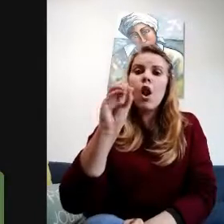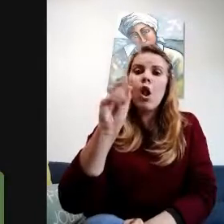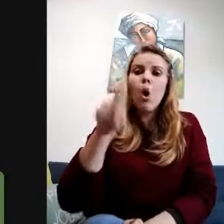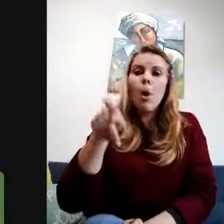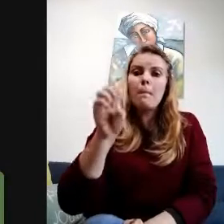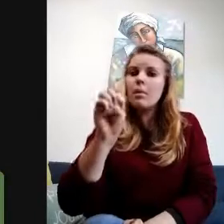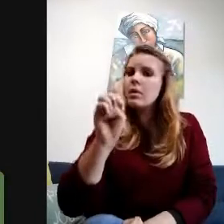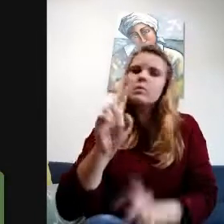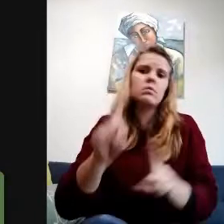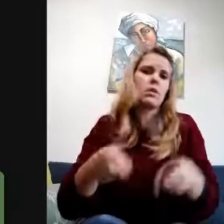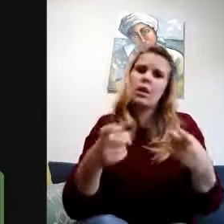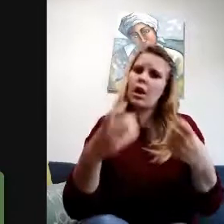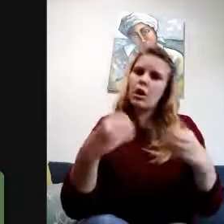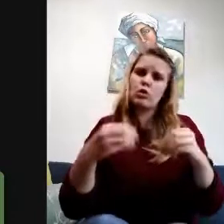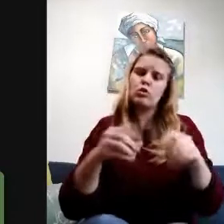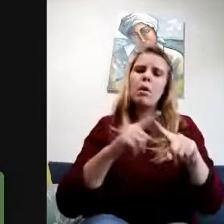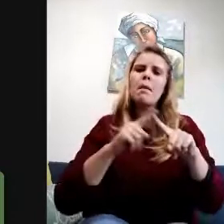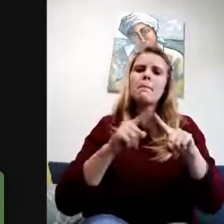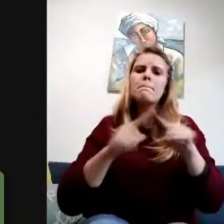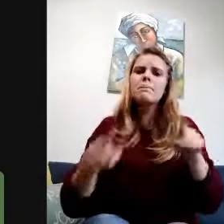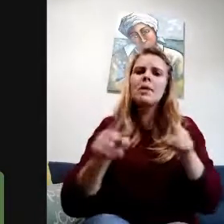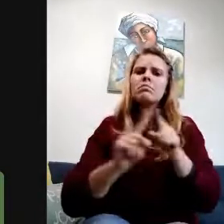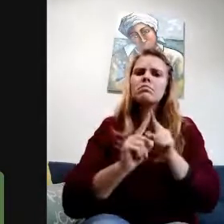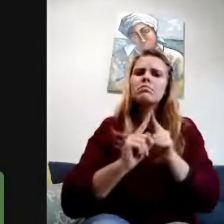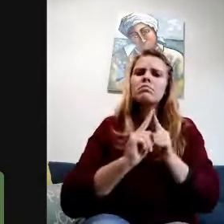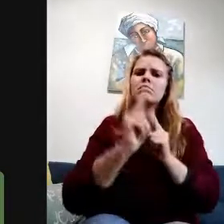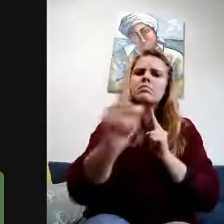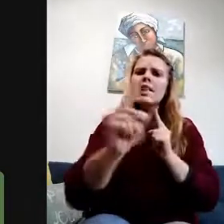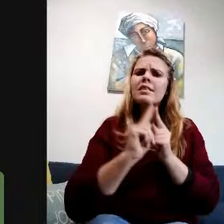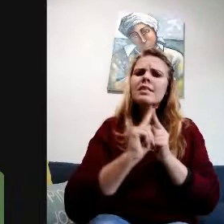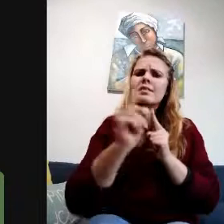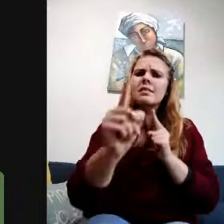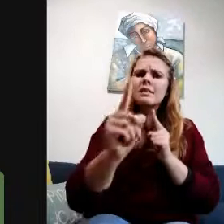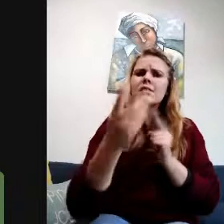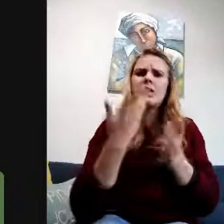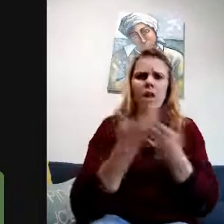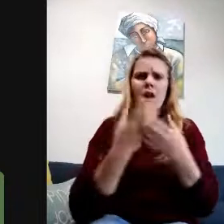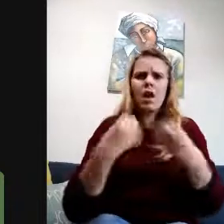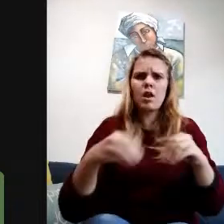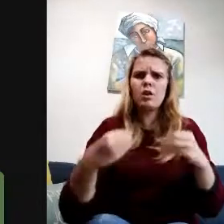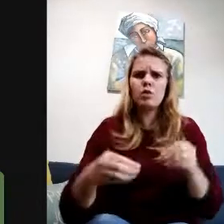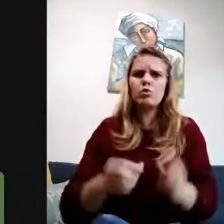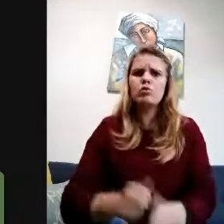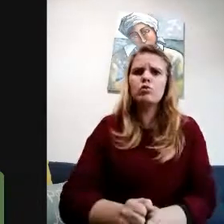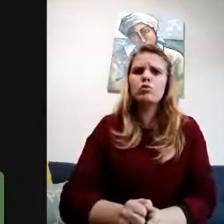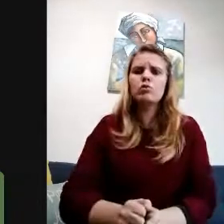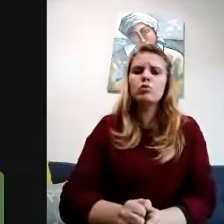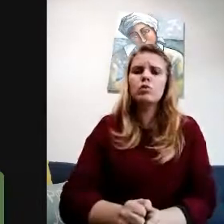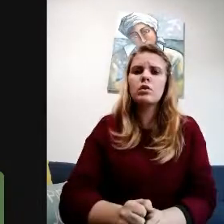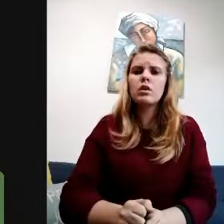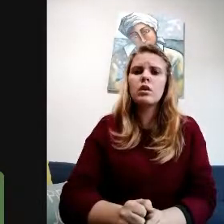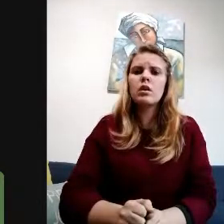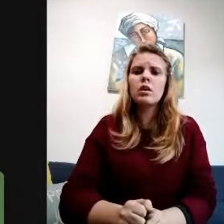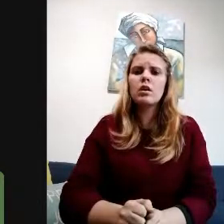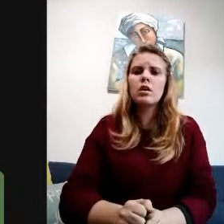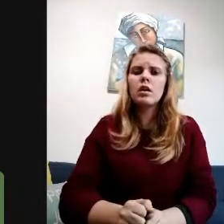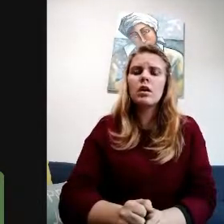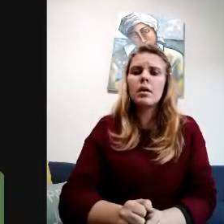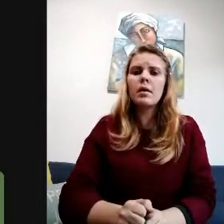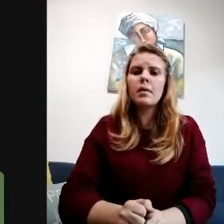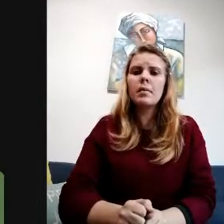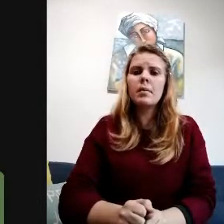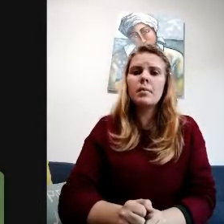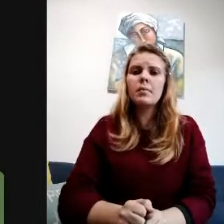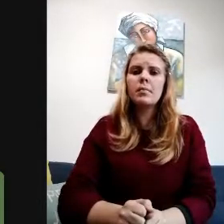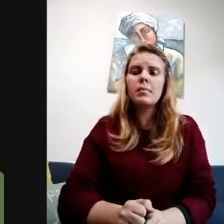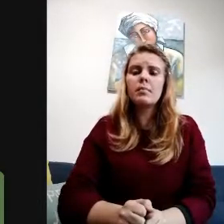but the normal distance devices may be used. And then because of pace of play as well, we don't